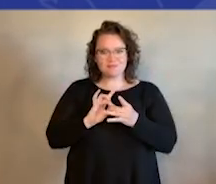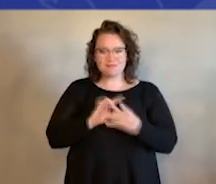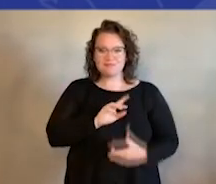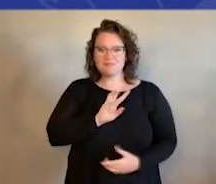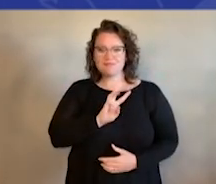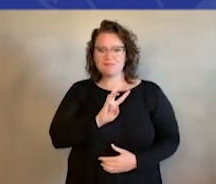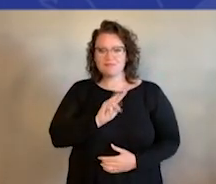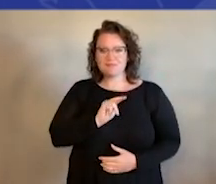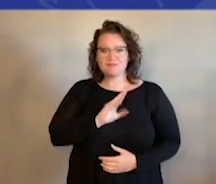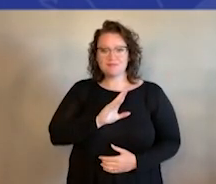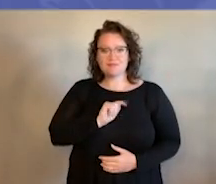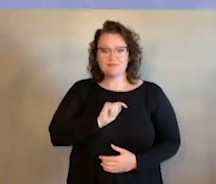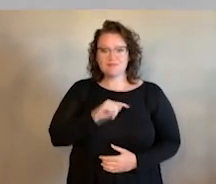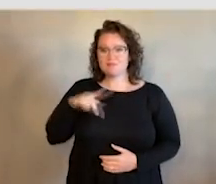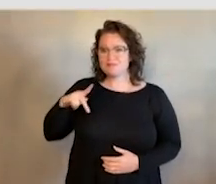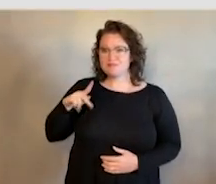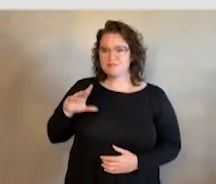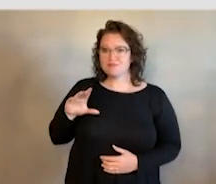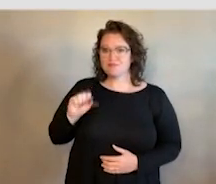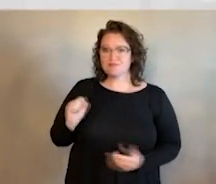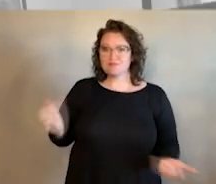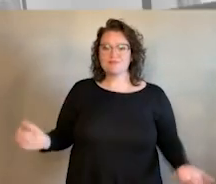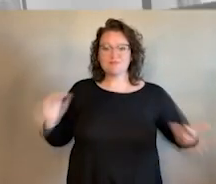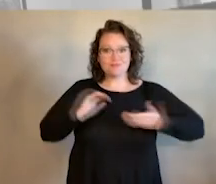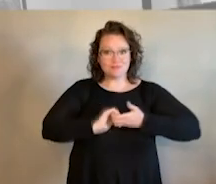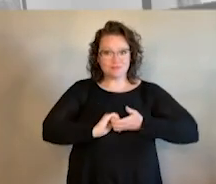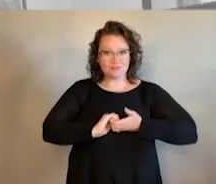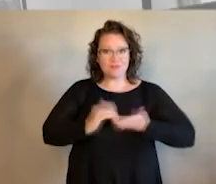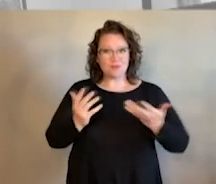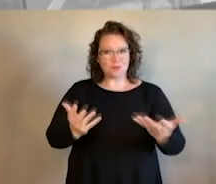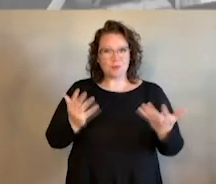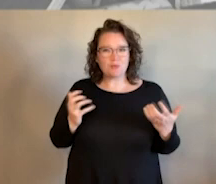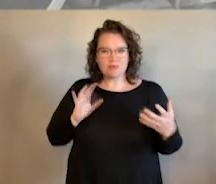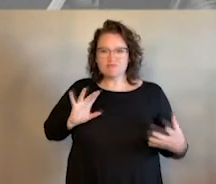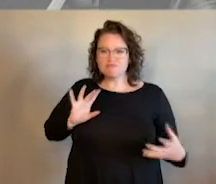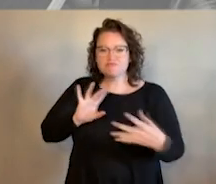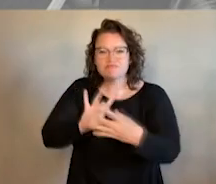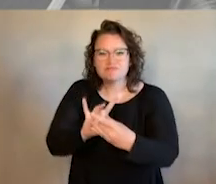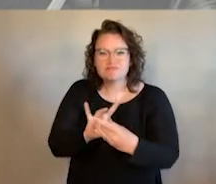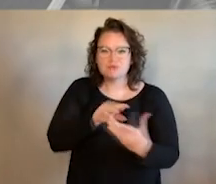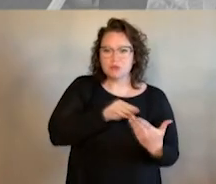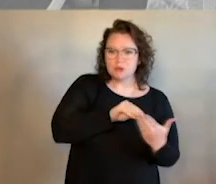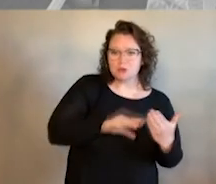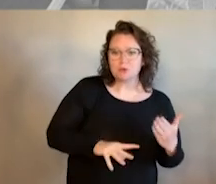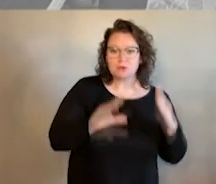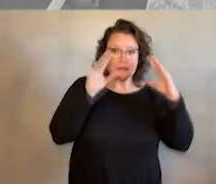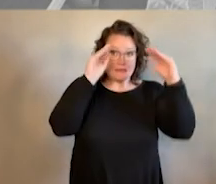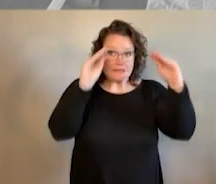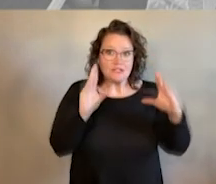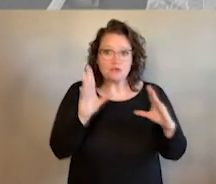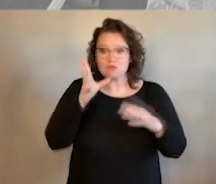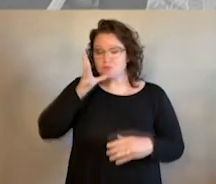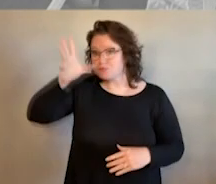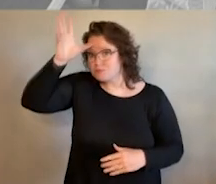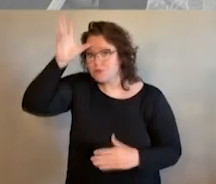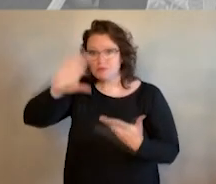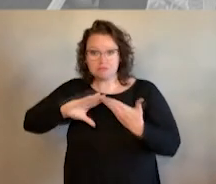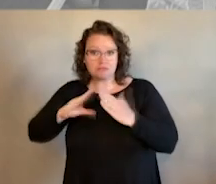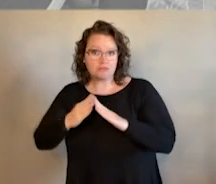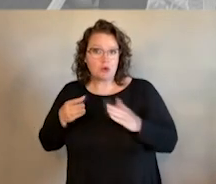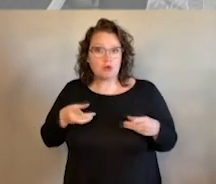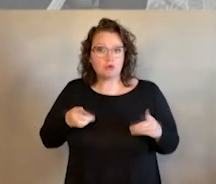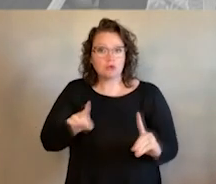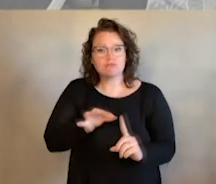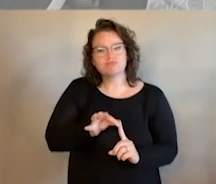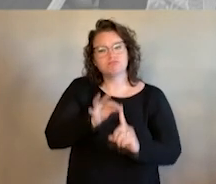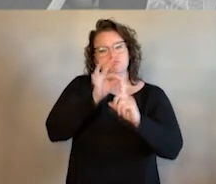a partnership with WNCT and Pitt County Schools. We're here to connect and reconnect with students, teachers, parents, and community during